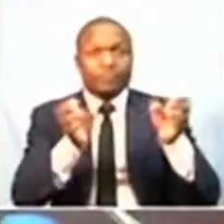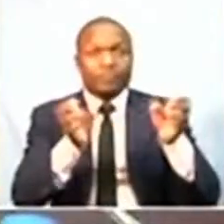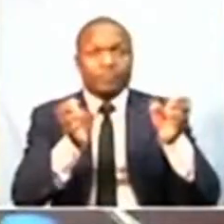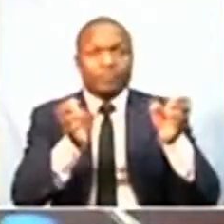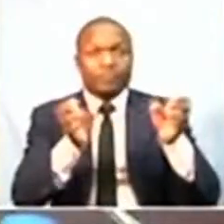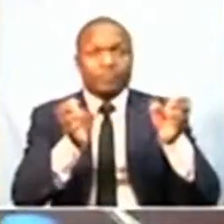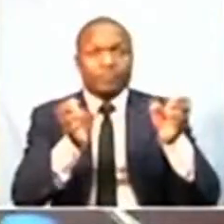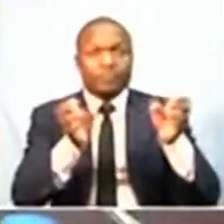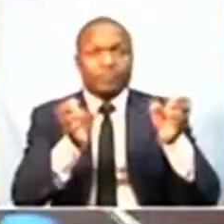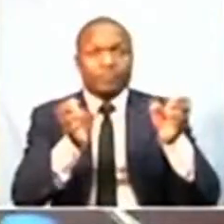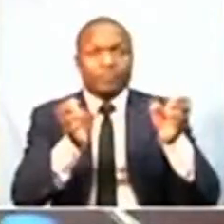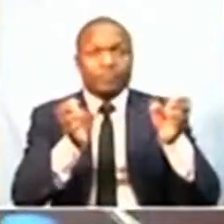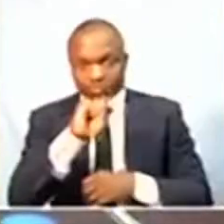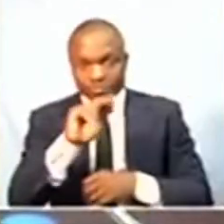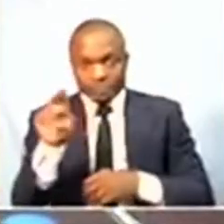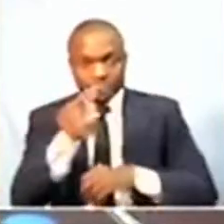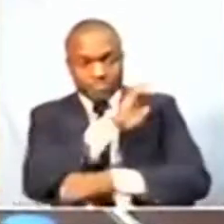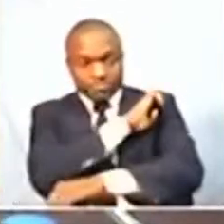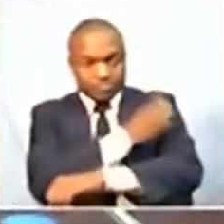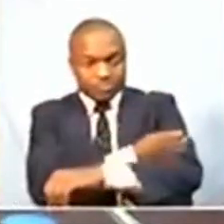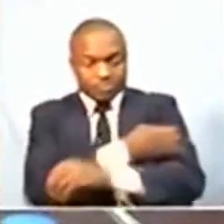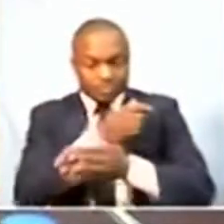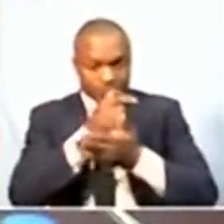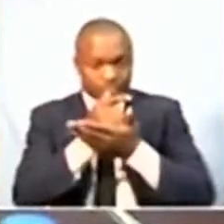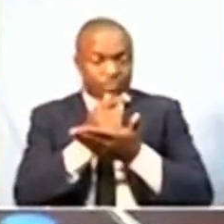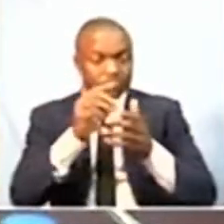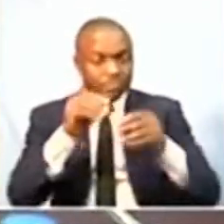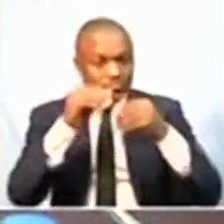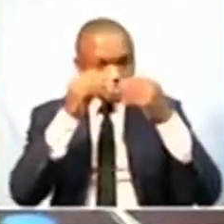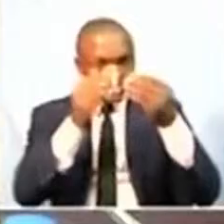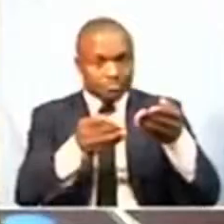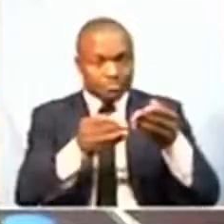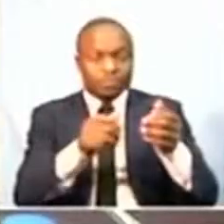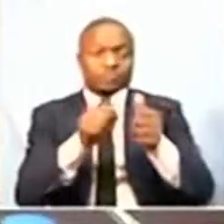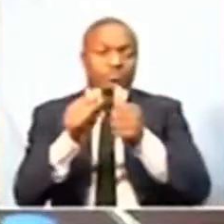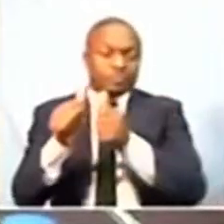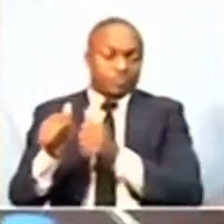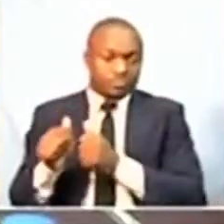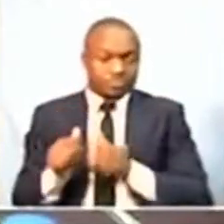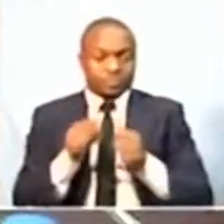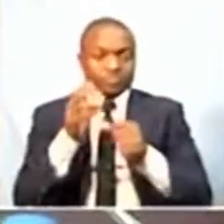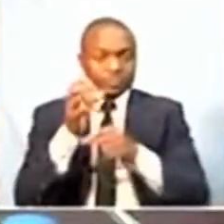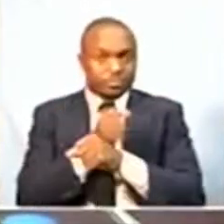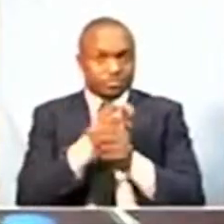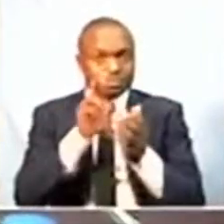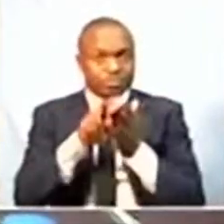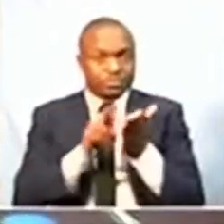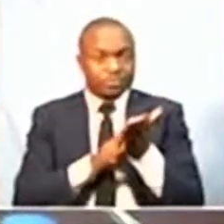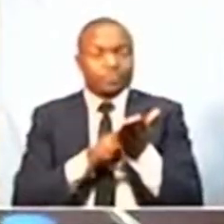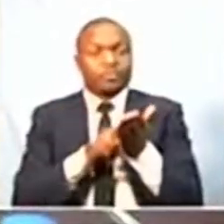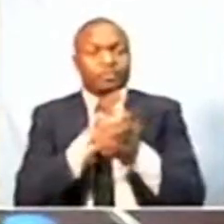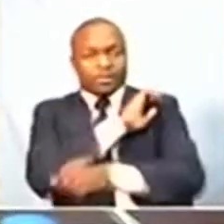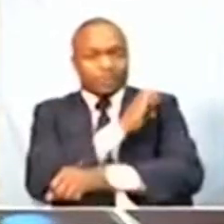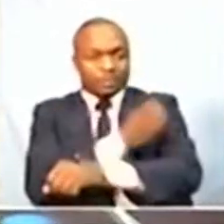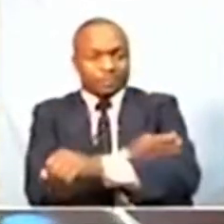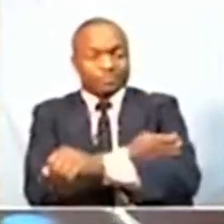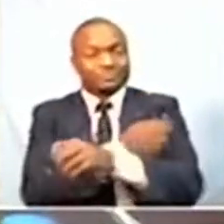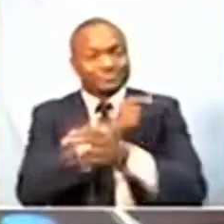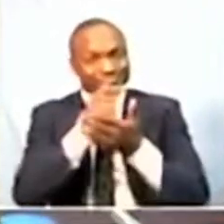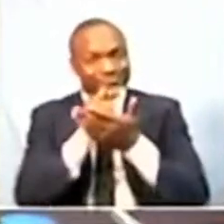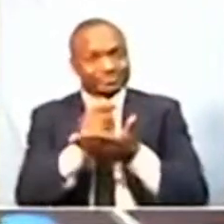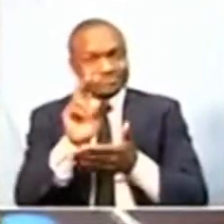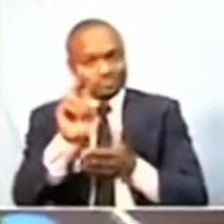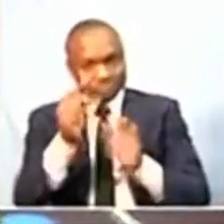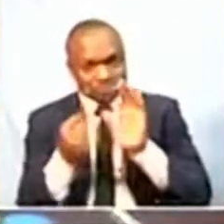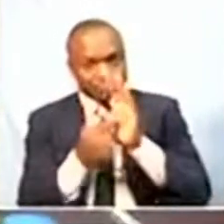the 2022 empowerment grants allocation. Action taken, Council wishes to report that the empowerment grant amounting to